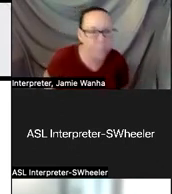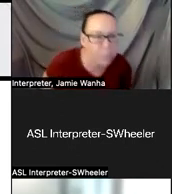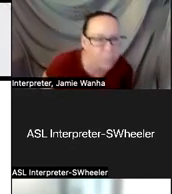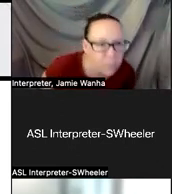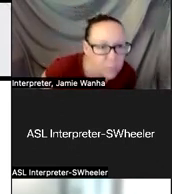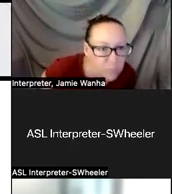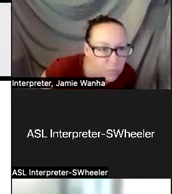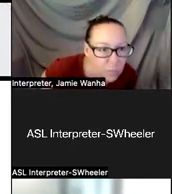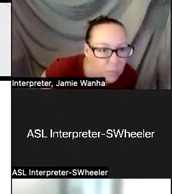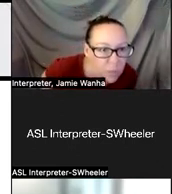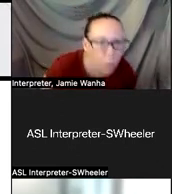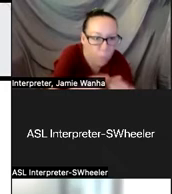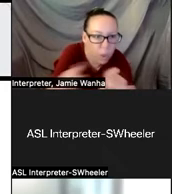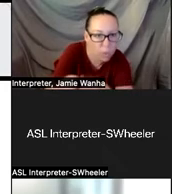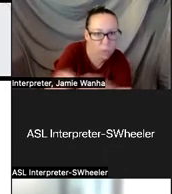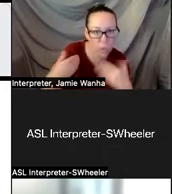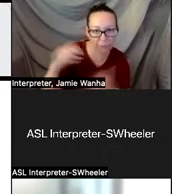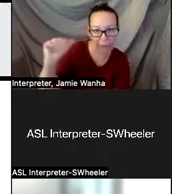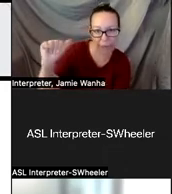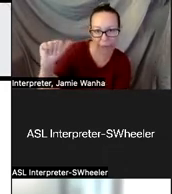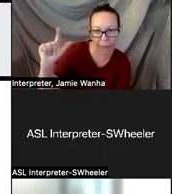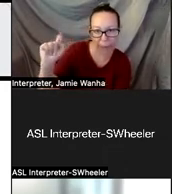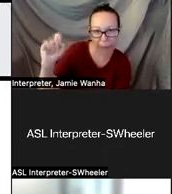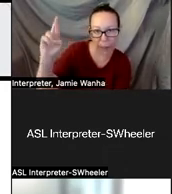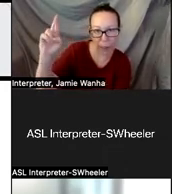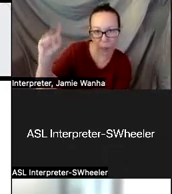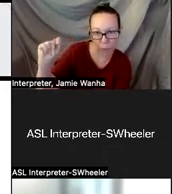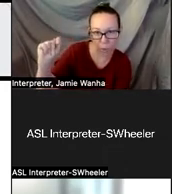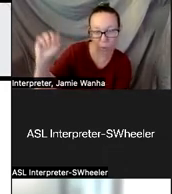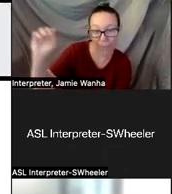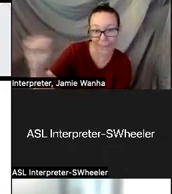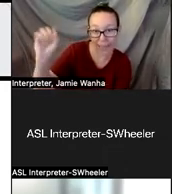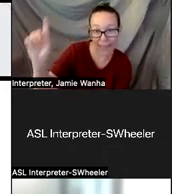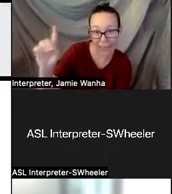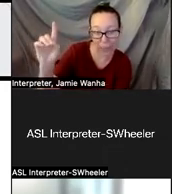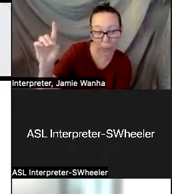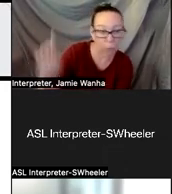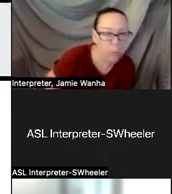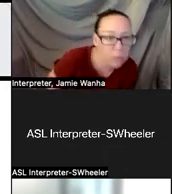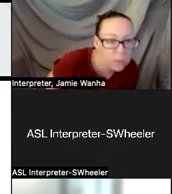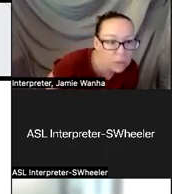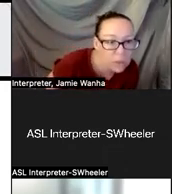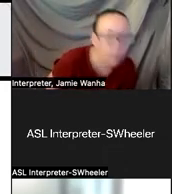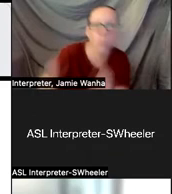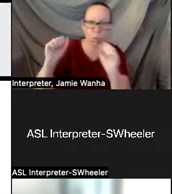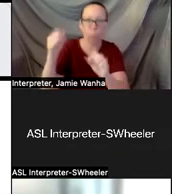of a technology is wireless emergency alerts, so we can contact you via a push notification to your cell